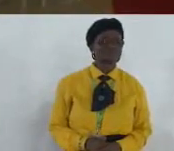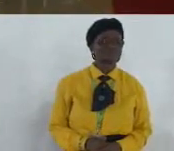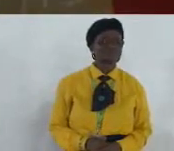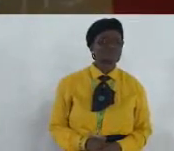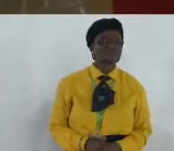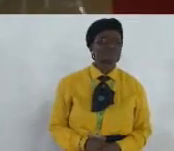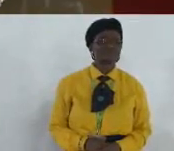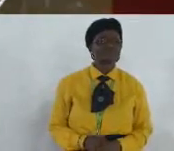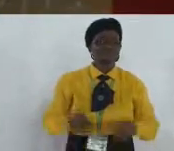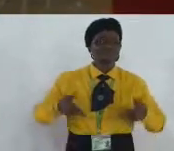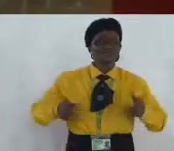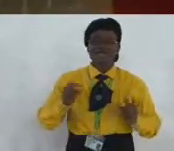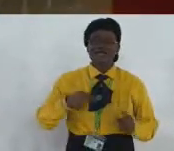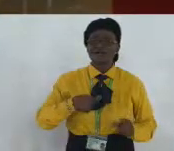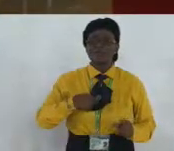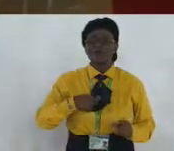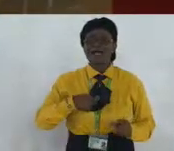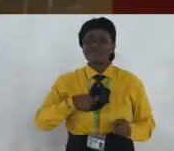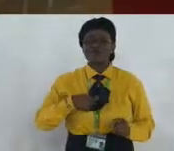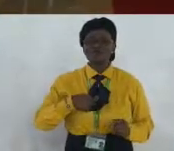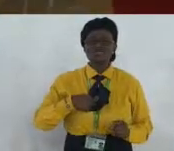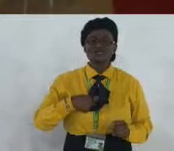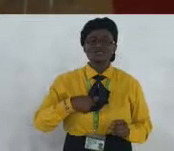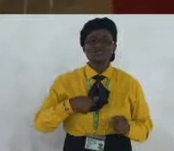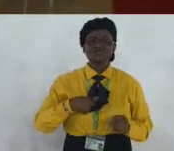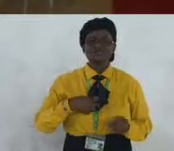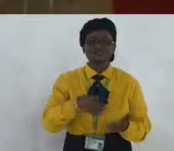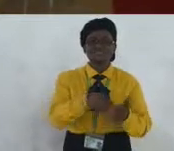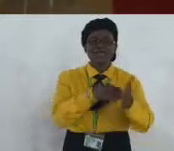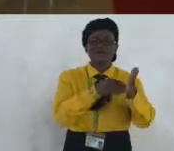Maybe I mention one or two others.